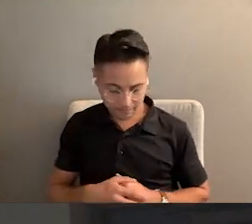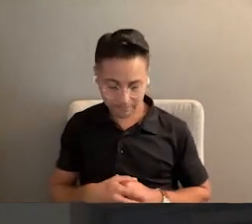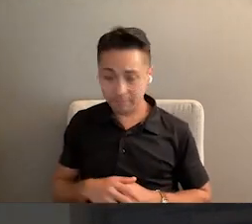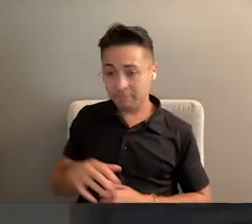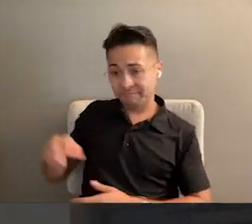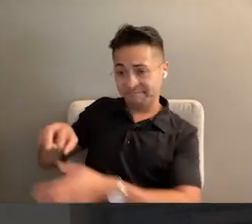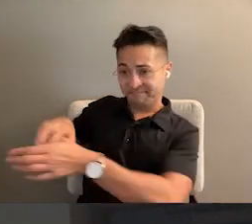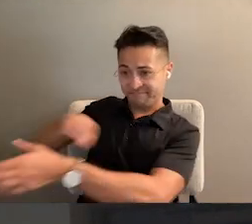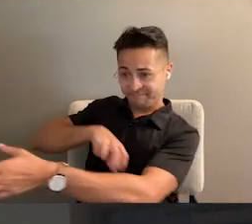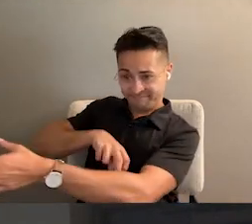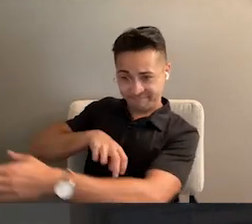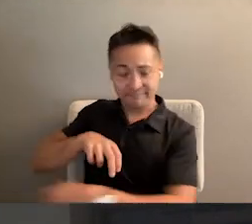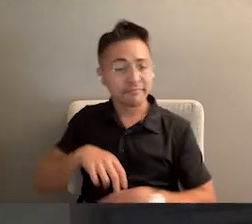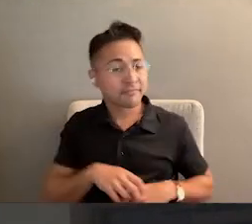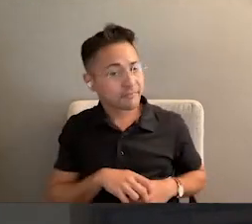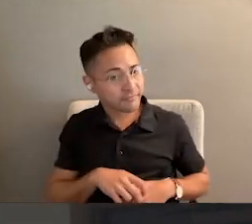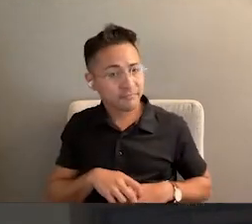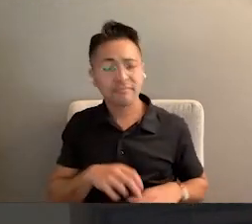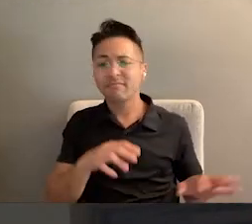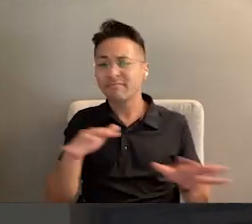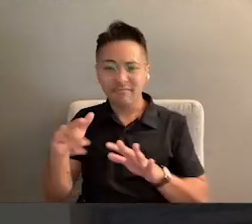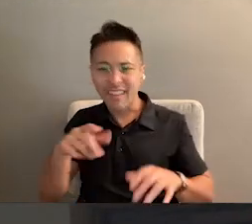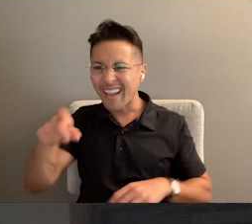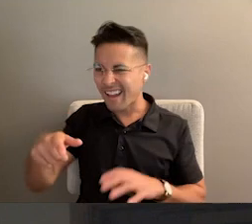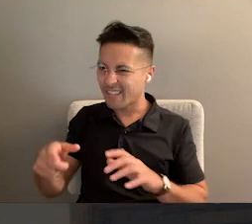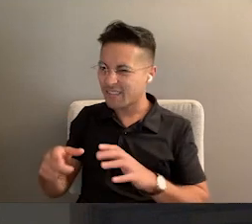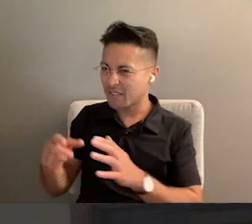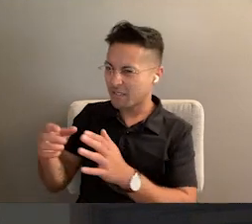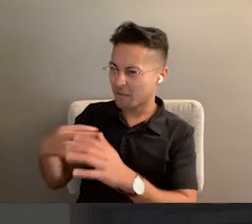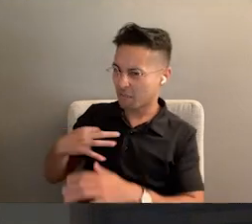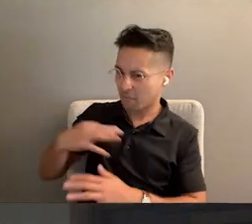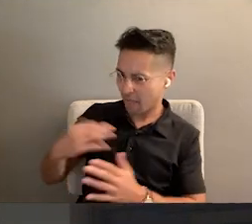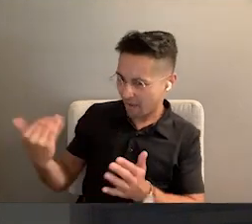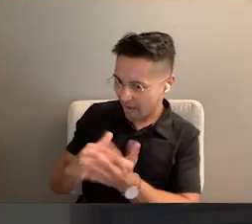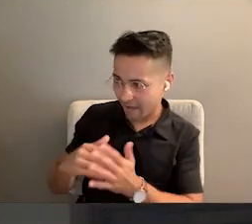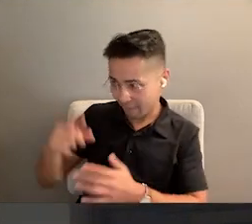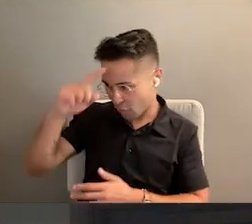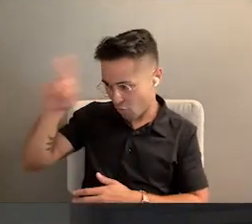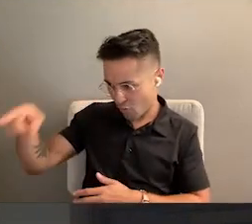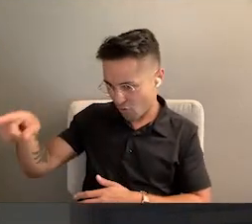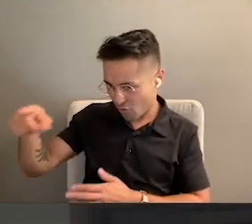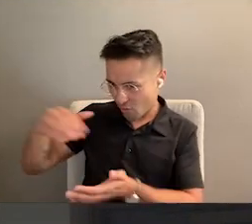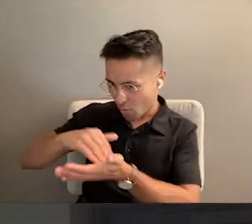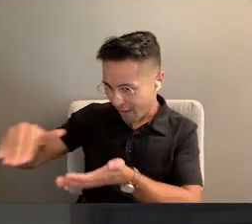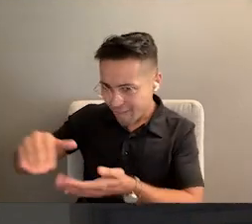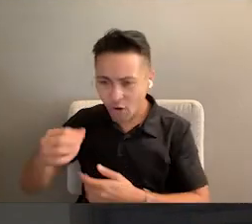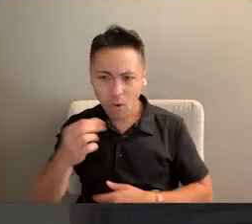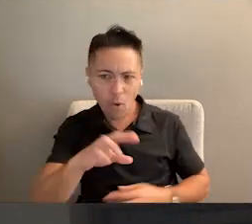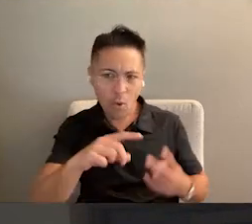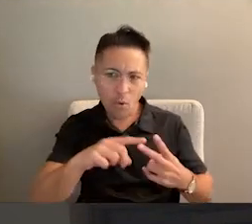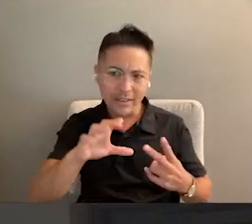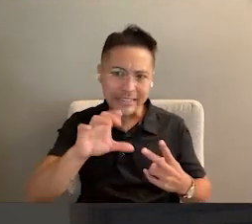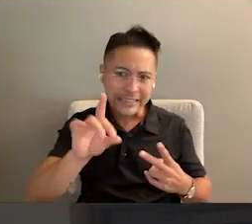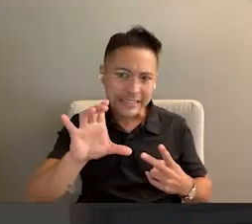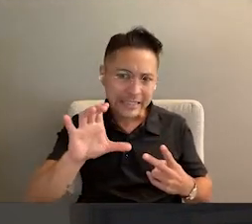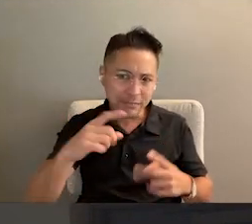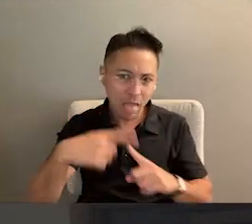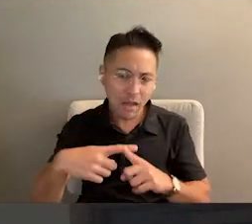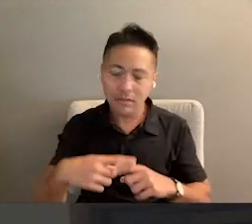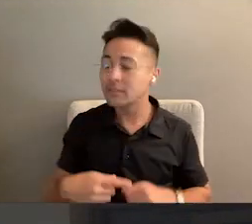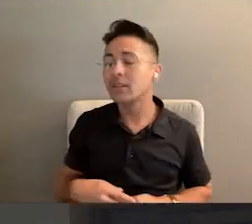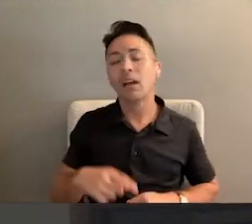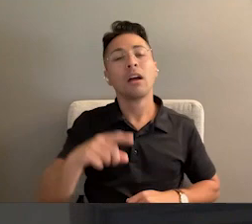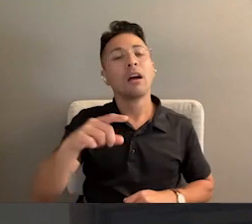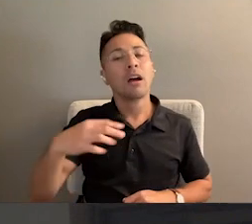the C versus J? Okay, so she is asking if you go off of CDC Plus and you have to reapply to come back, if you have to reapply for